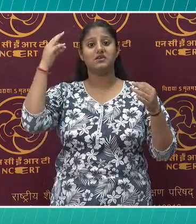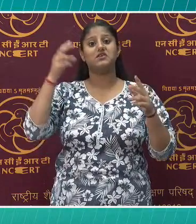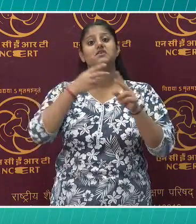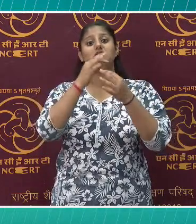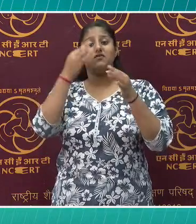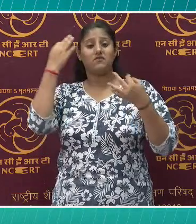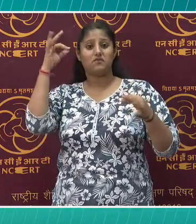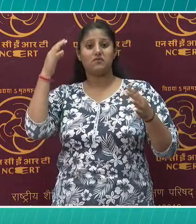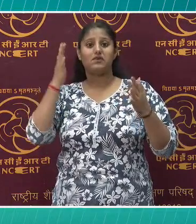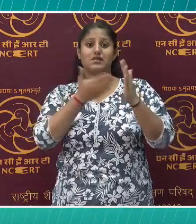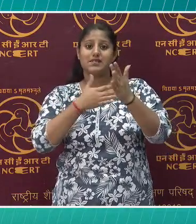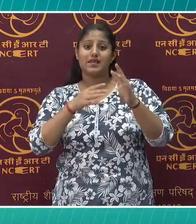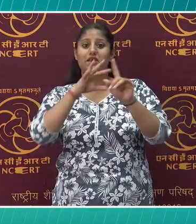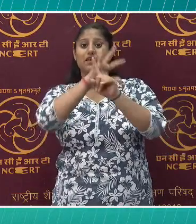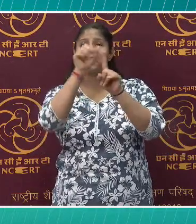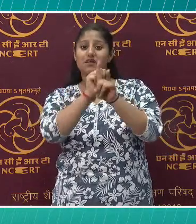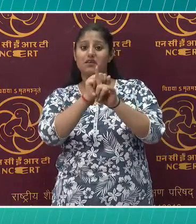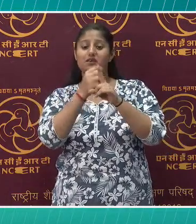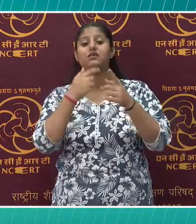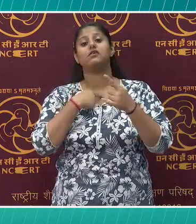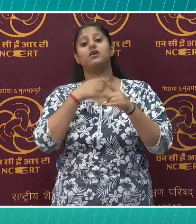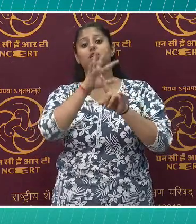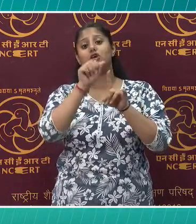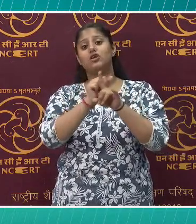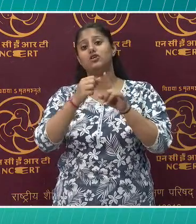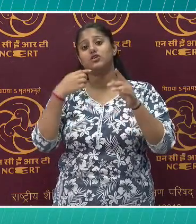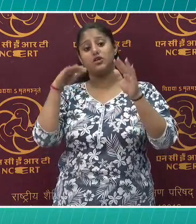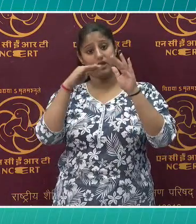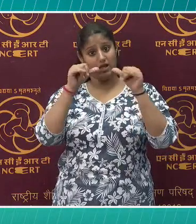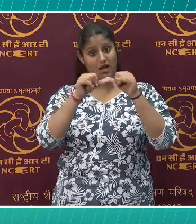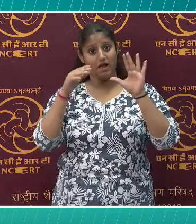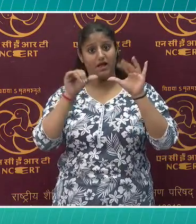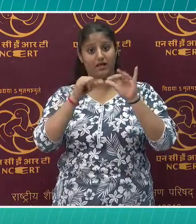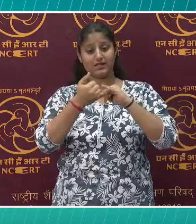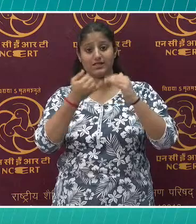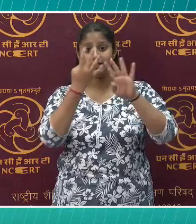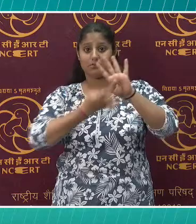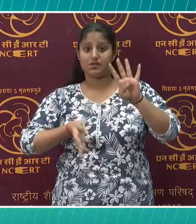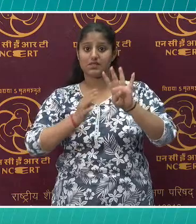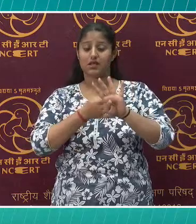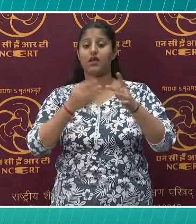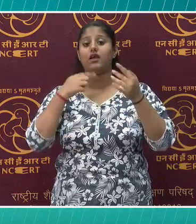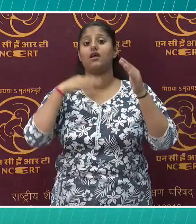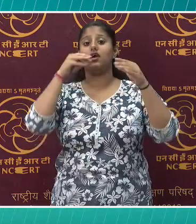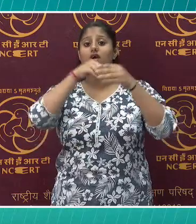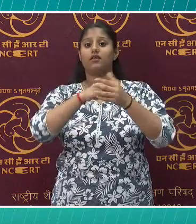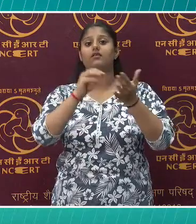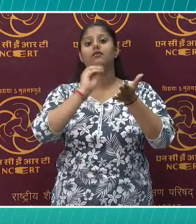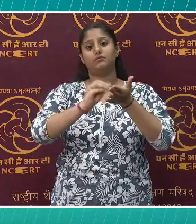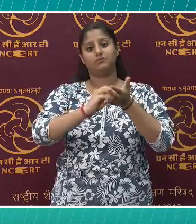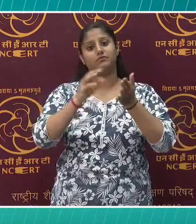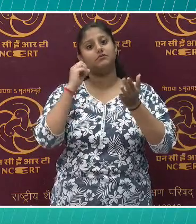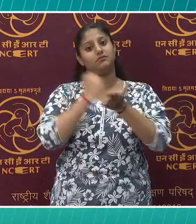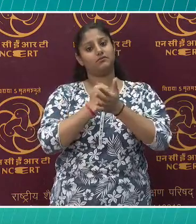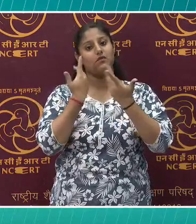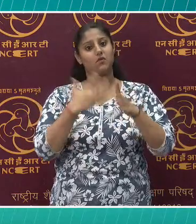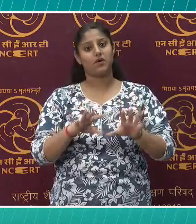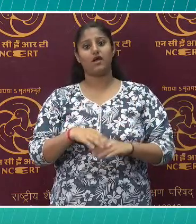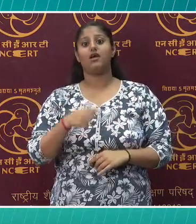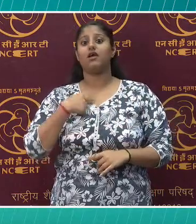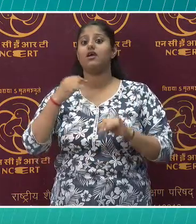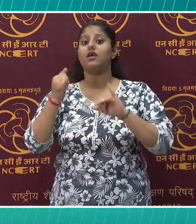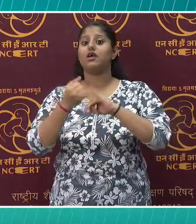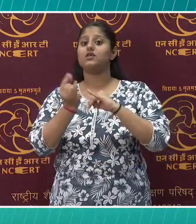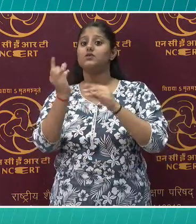curricular area. That's wonderful. So it's part of the curriculum now. It's not an extracurricular subject like it used to be. You have heard, activities,